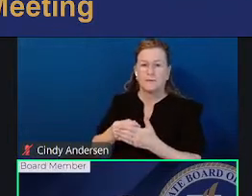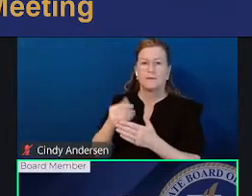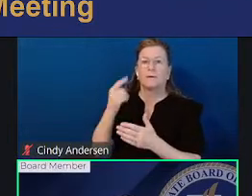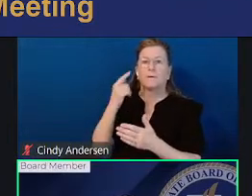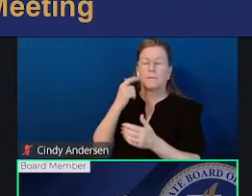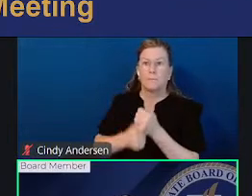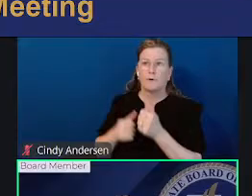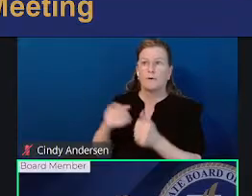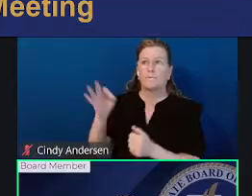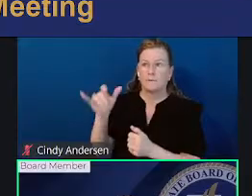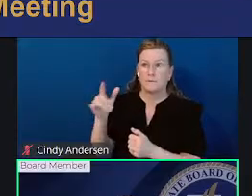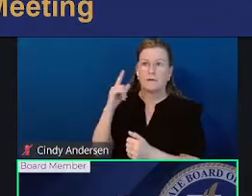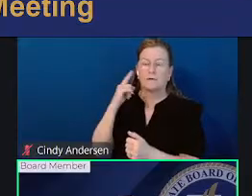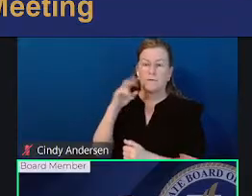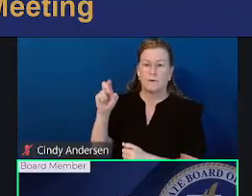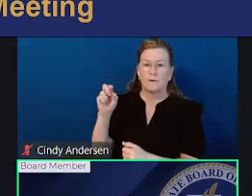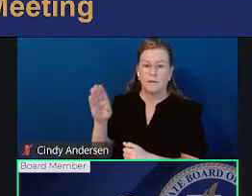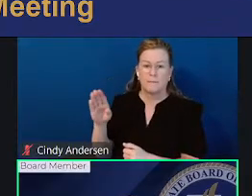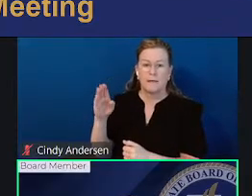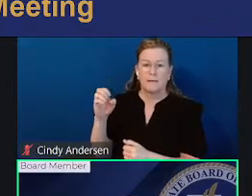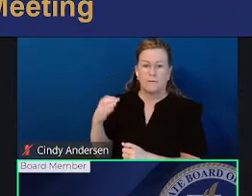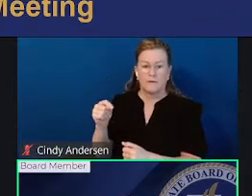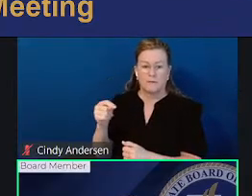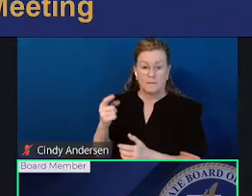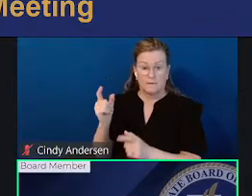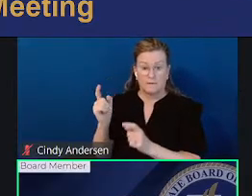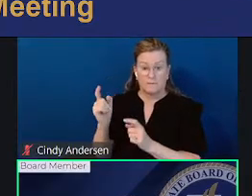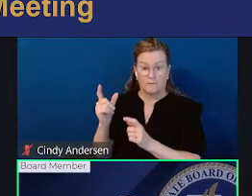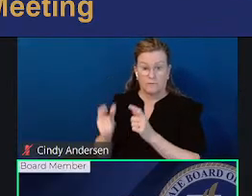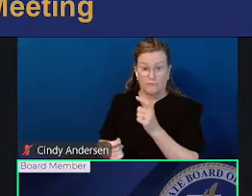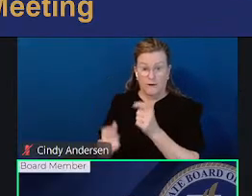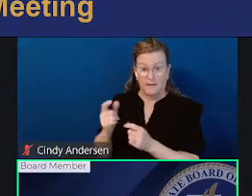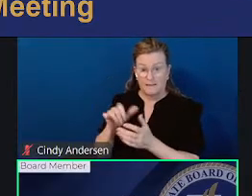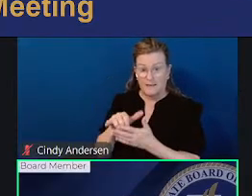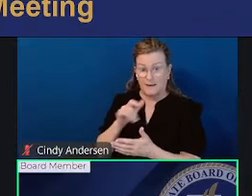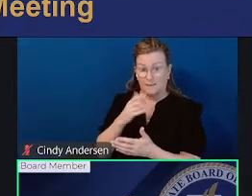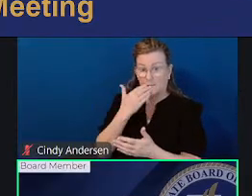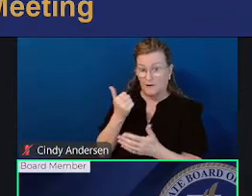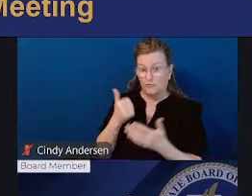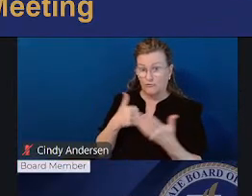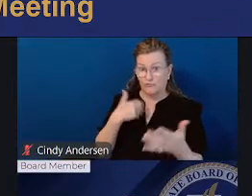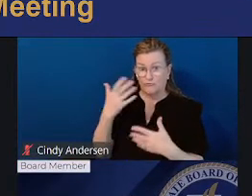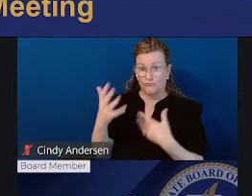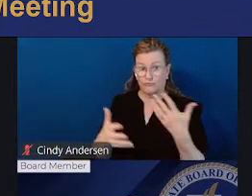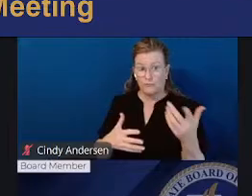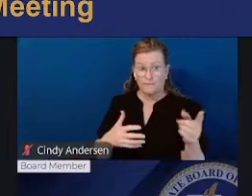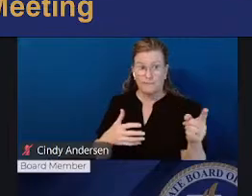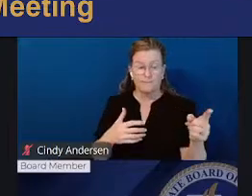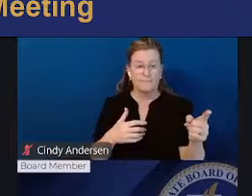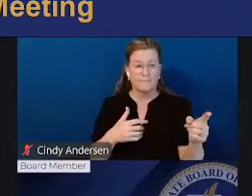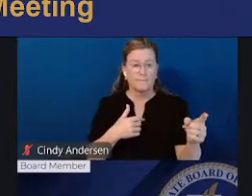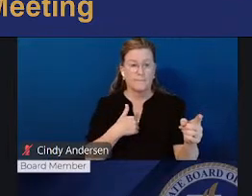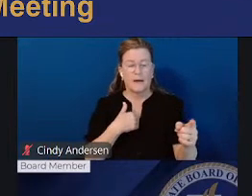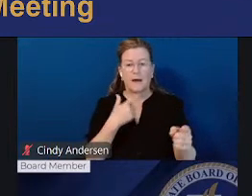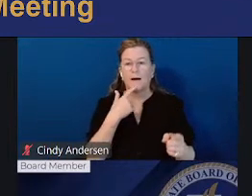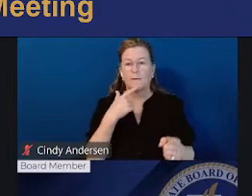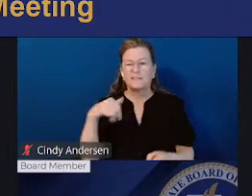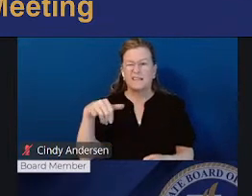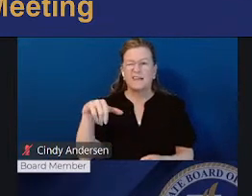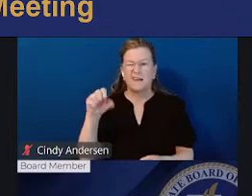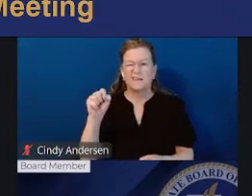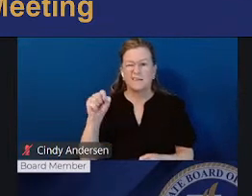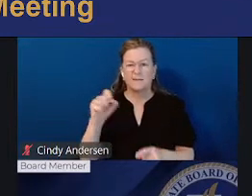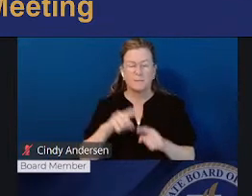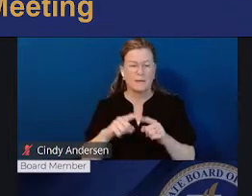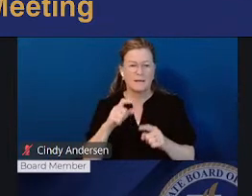USDB enrichment grants? Would that be a better? I would say yes, but